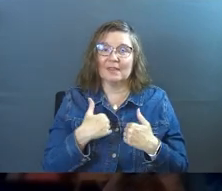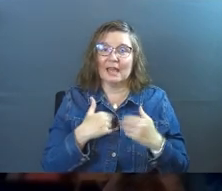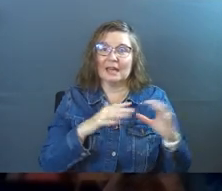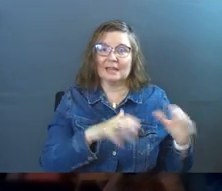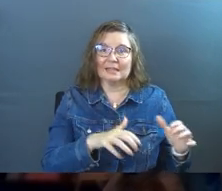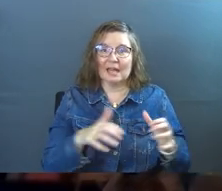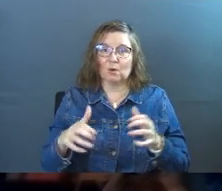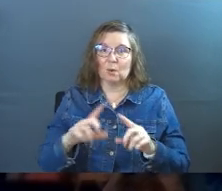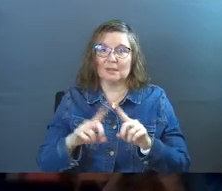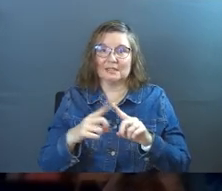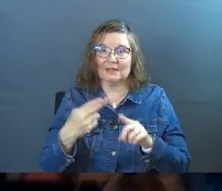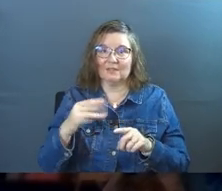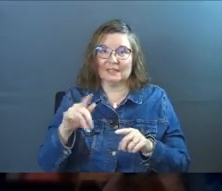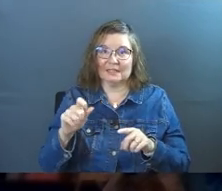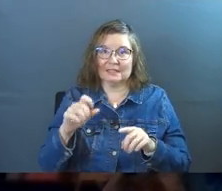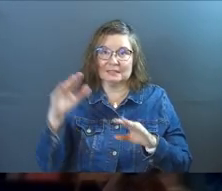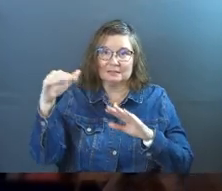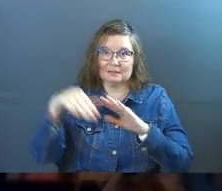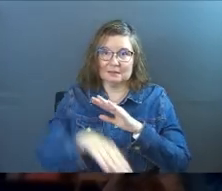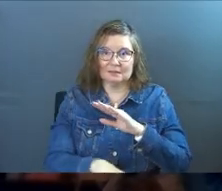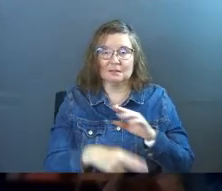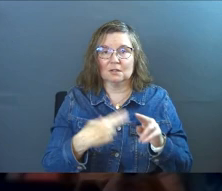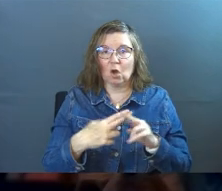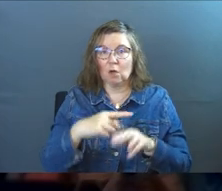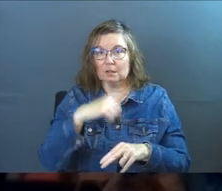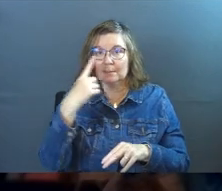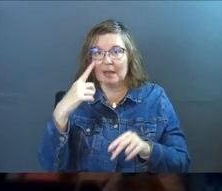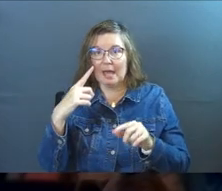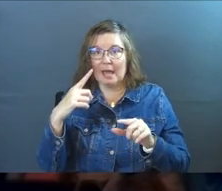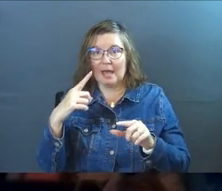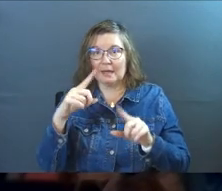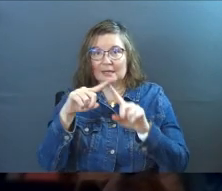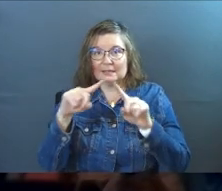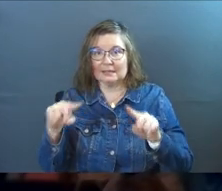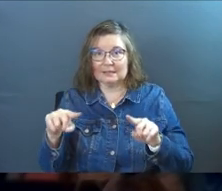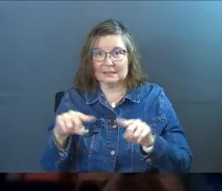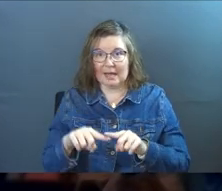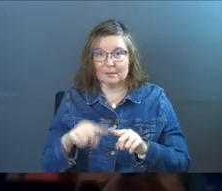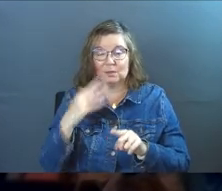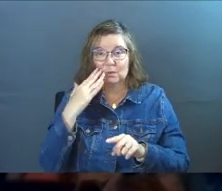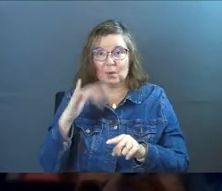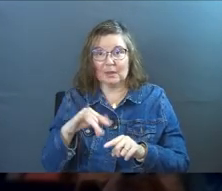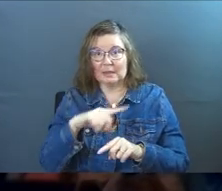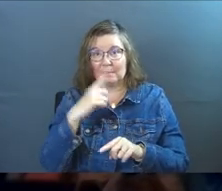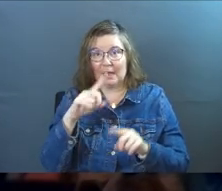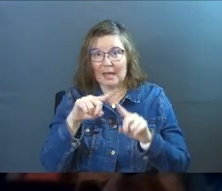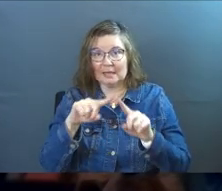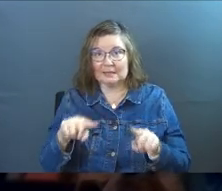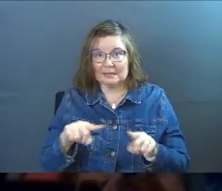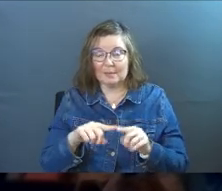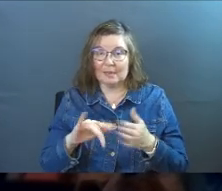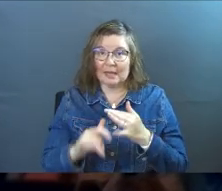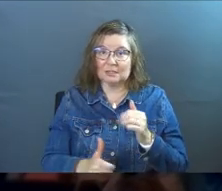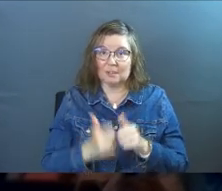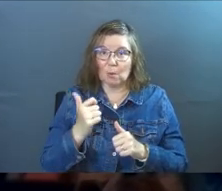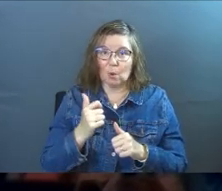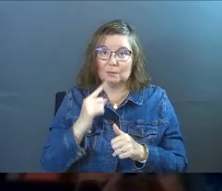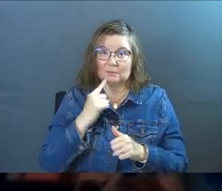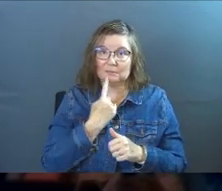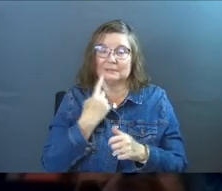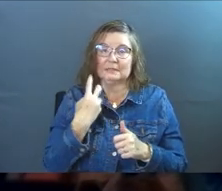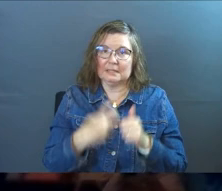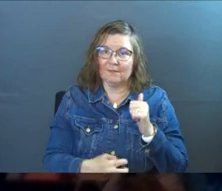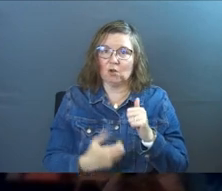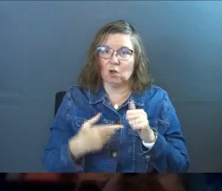would categorize these different hills, and some of them were called black diamonds. Some of you know that. Black diamond, that's the most extreme,